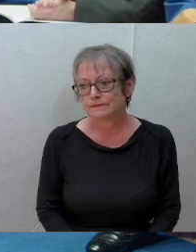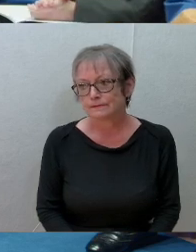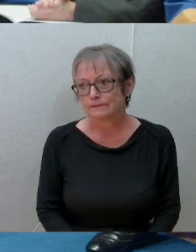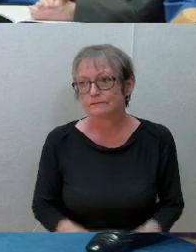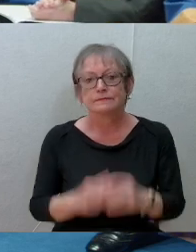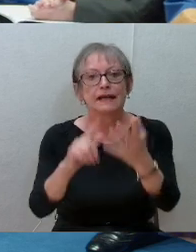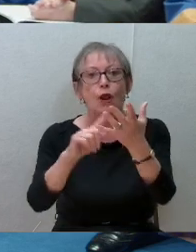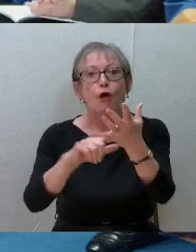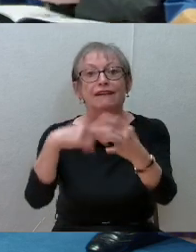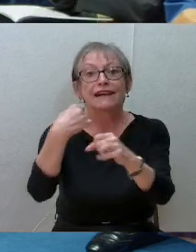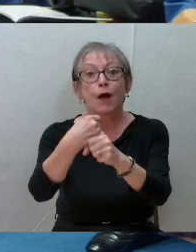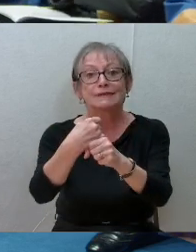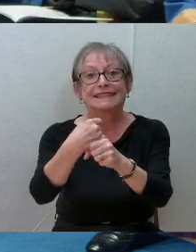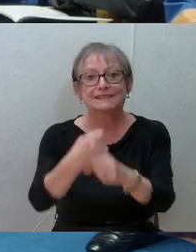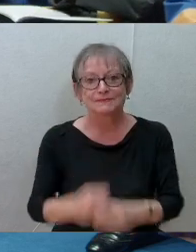Lauren Gowdy.